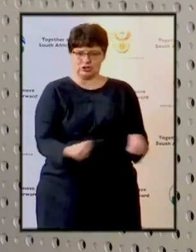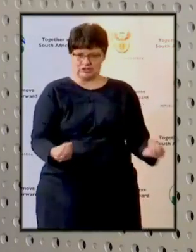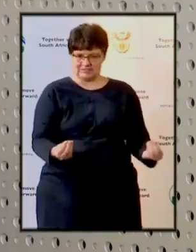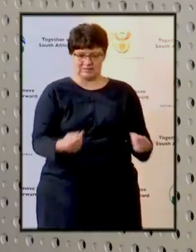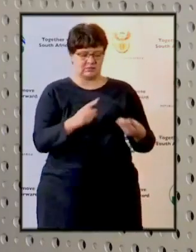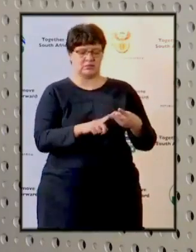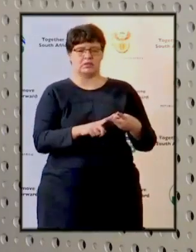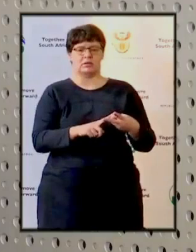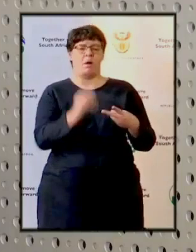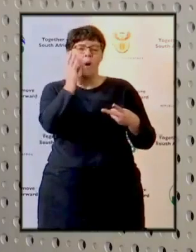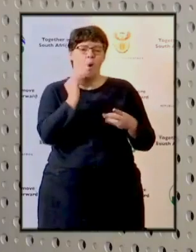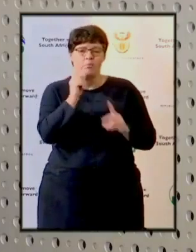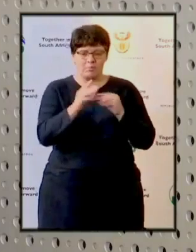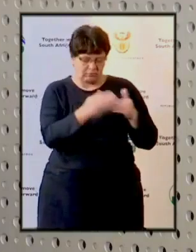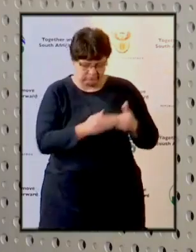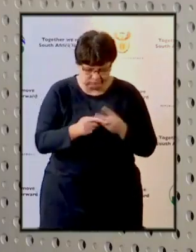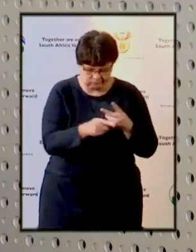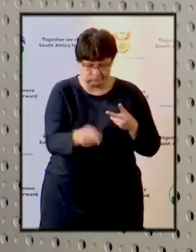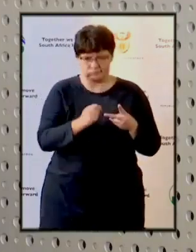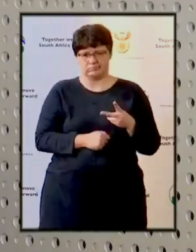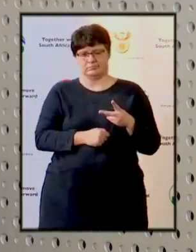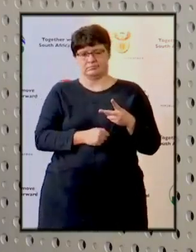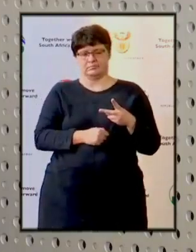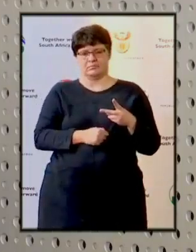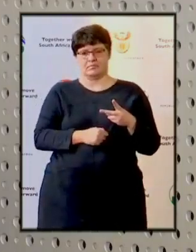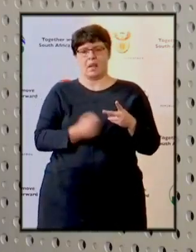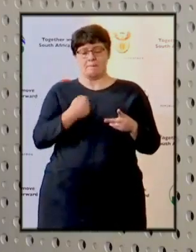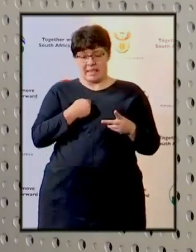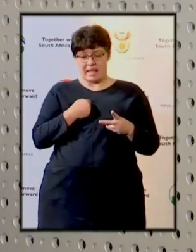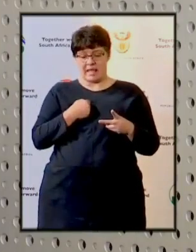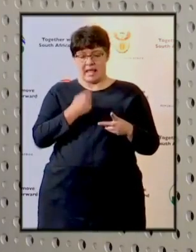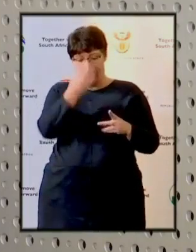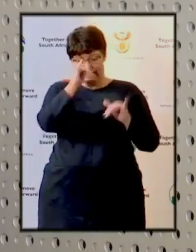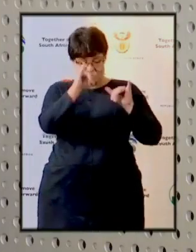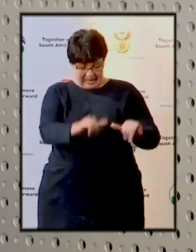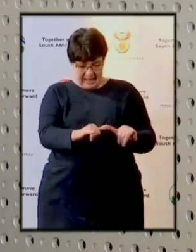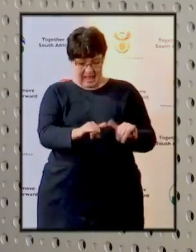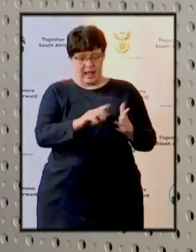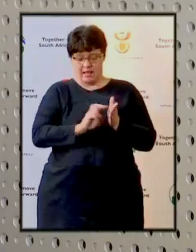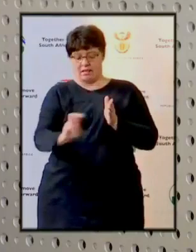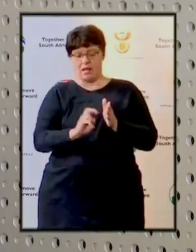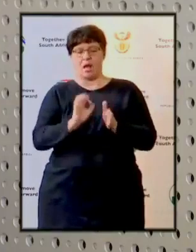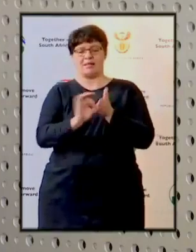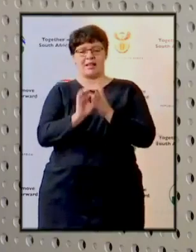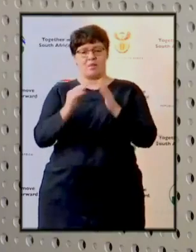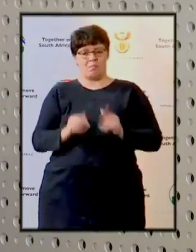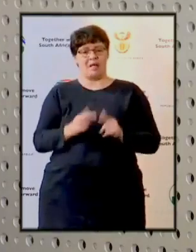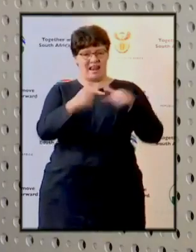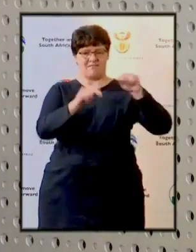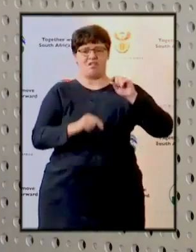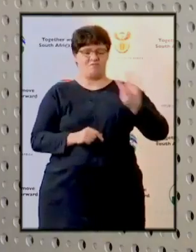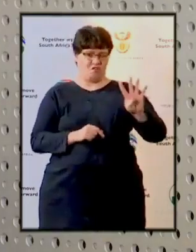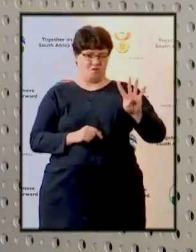for the aged, live-in workers and so on, those would be in level 4. In level 3, which